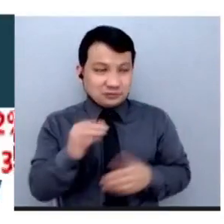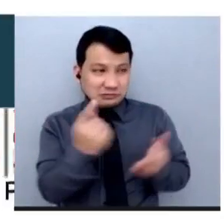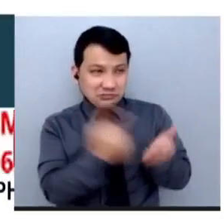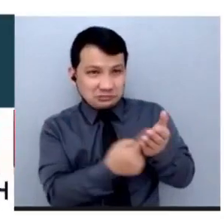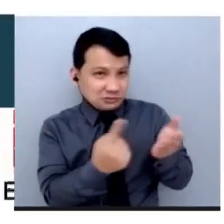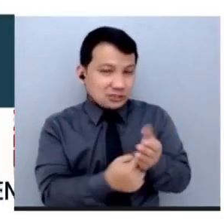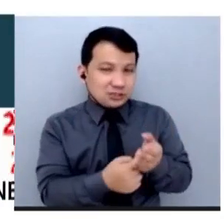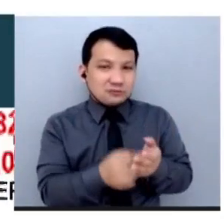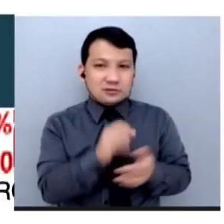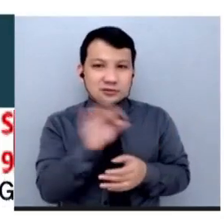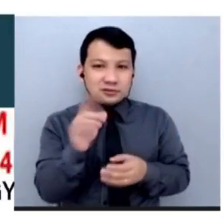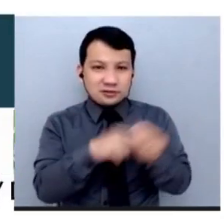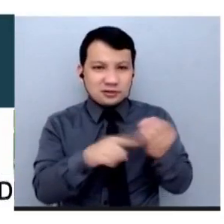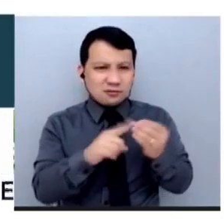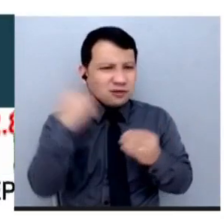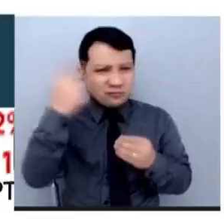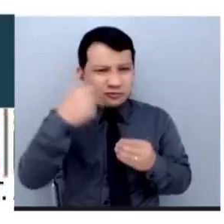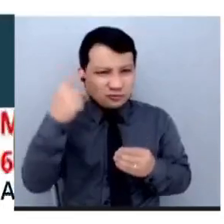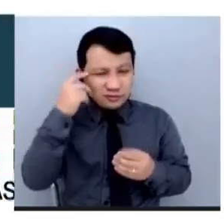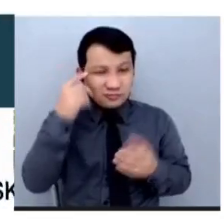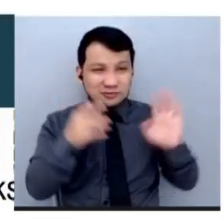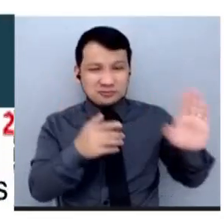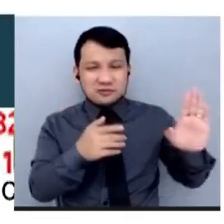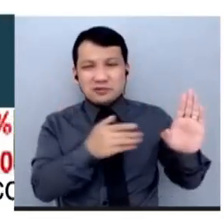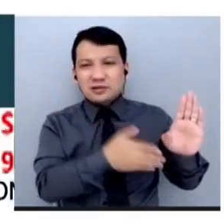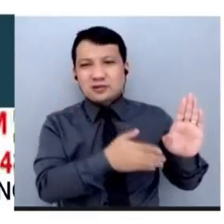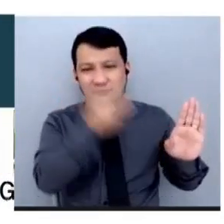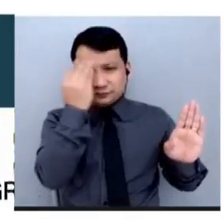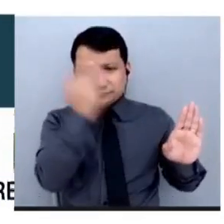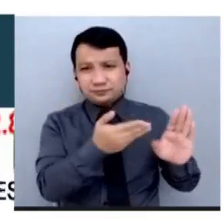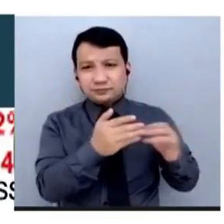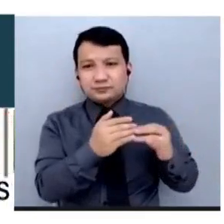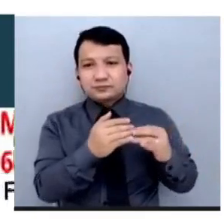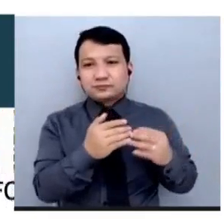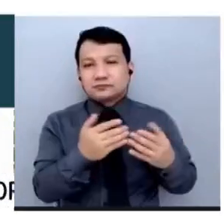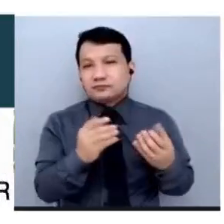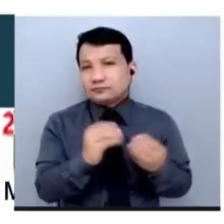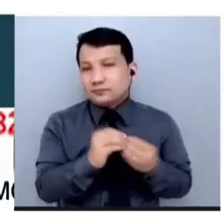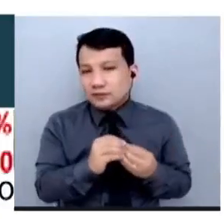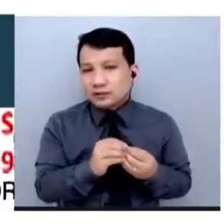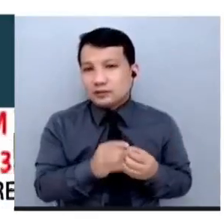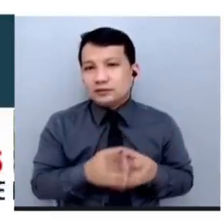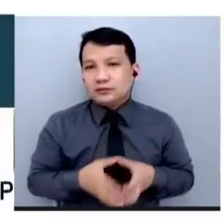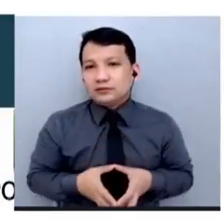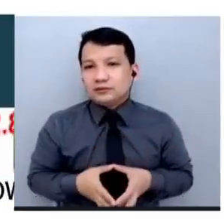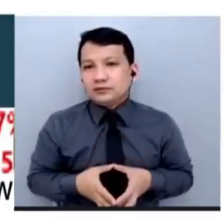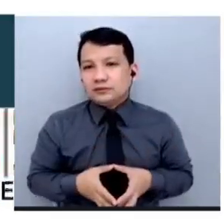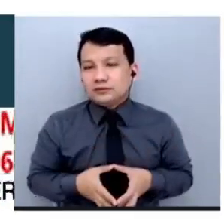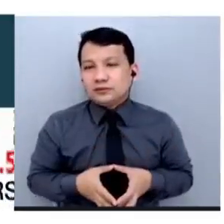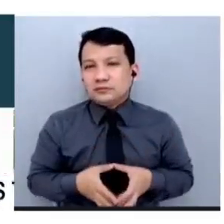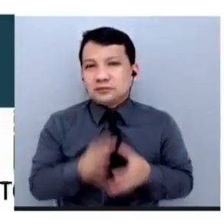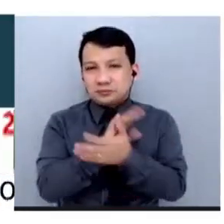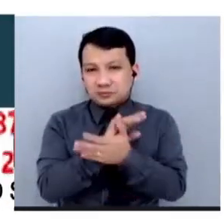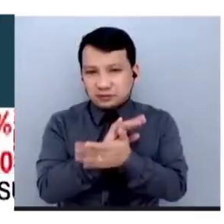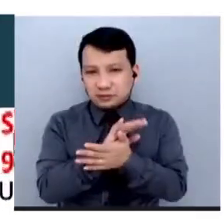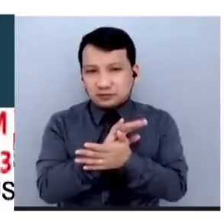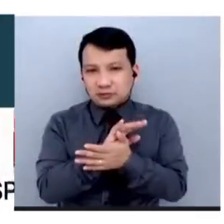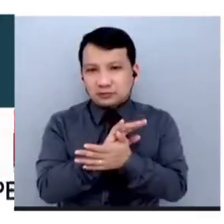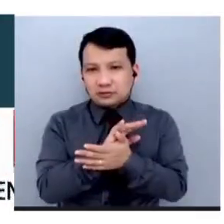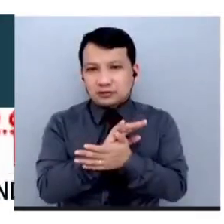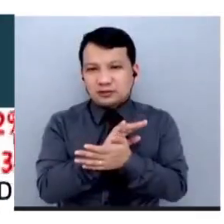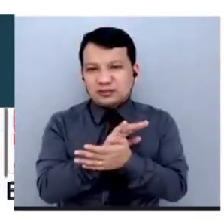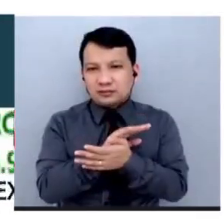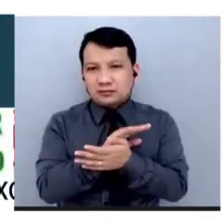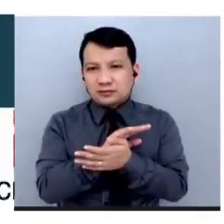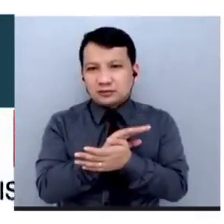tayo parate tungkol sa politika and we know that this is, the pandemic has become really